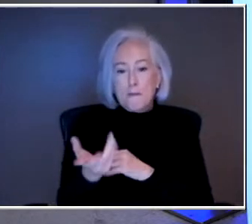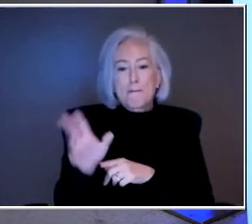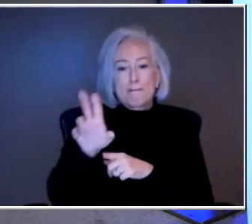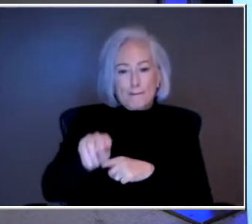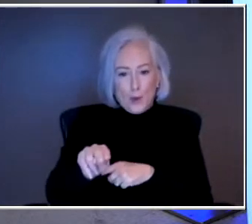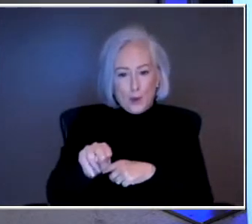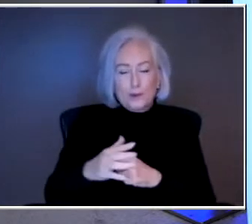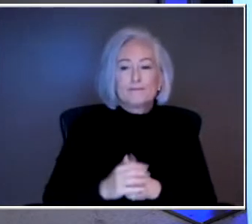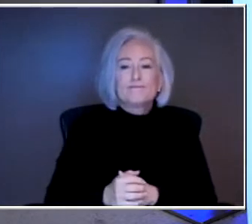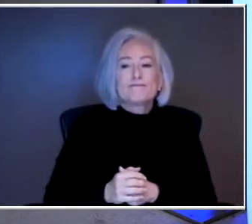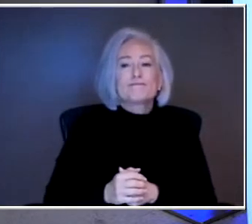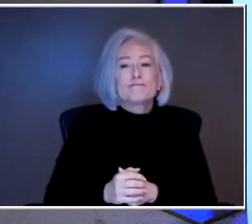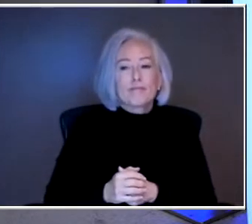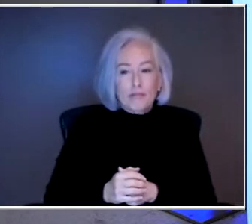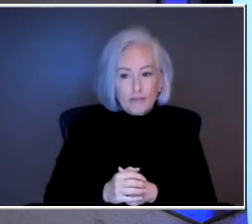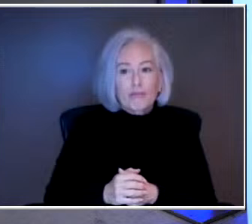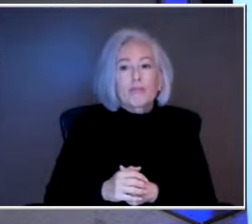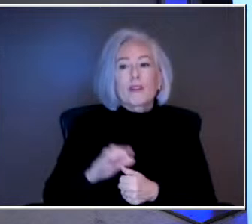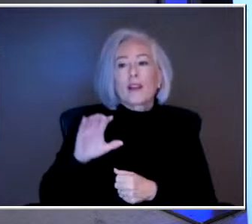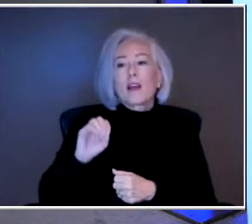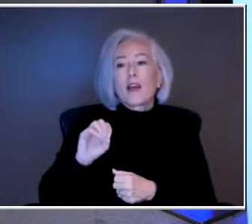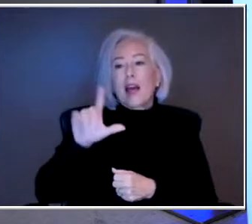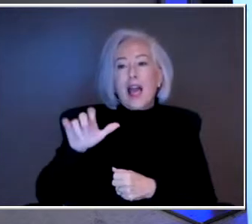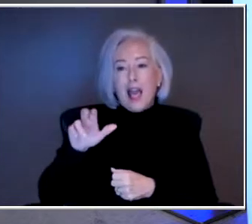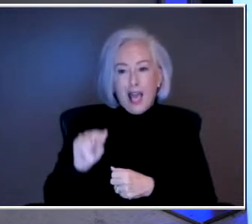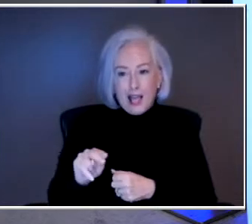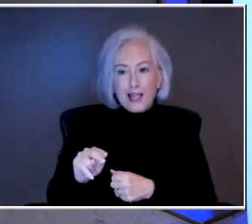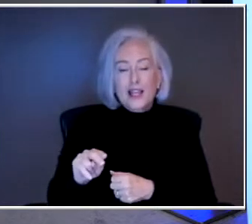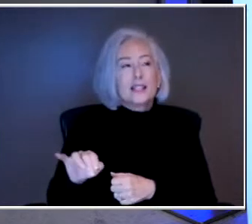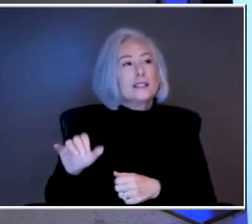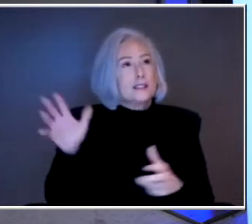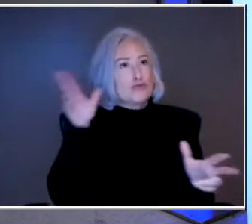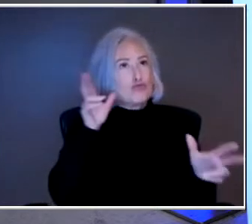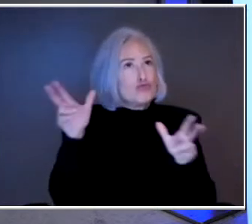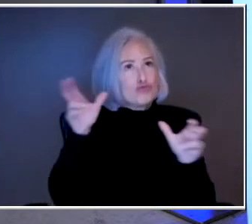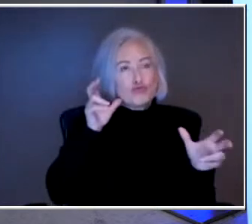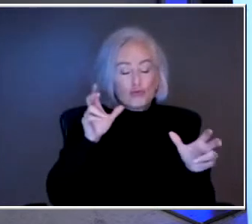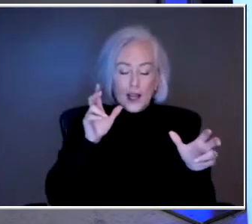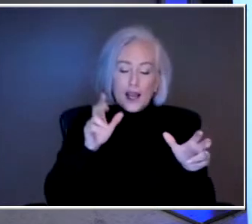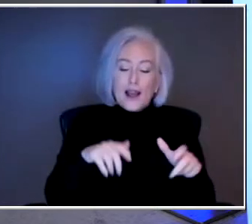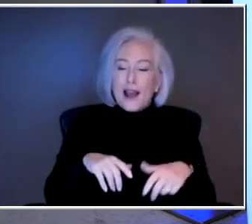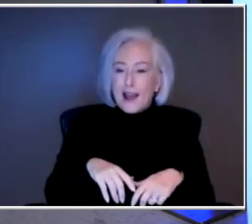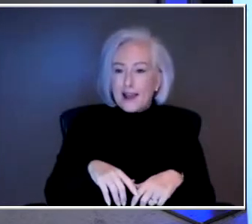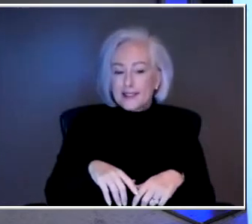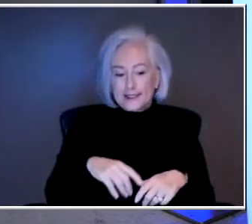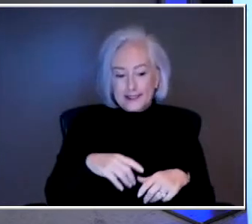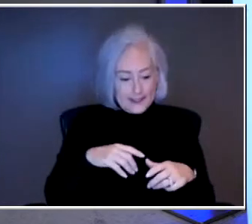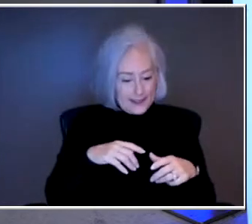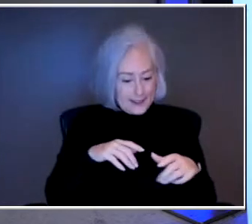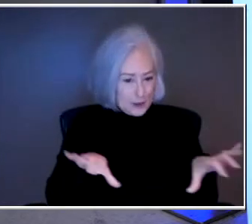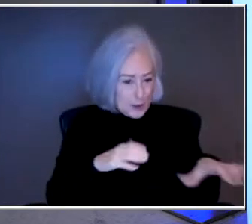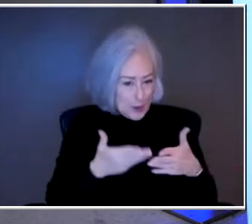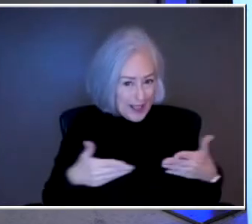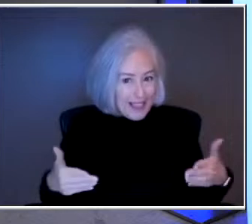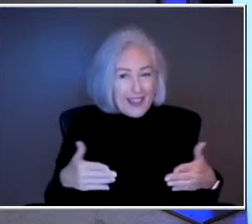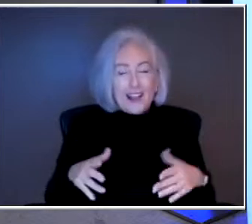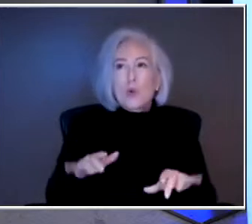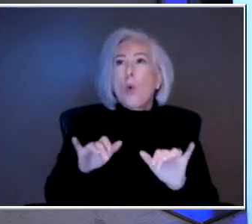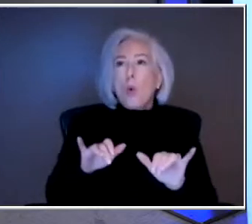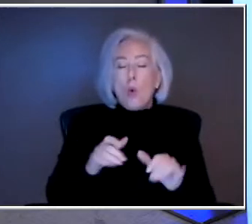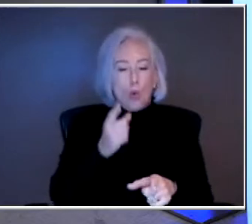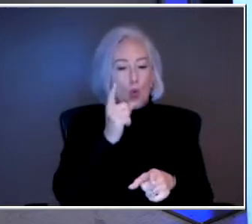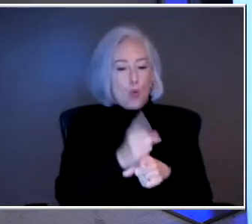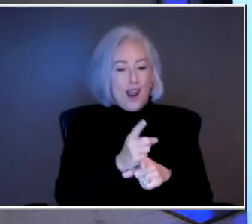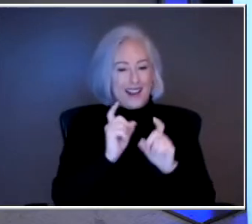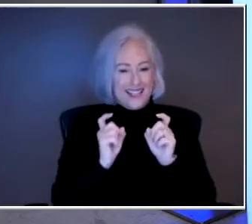and multitasking, but just heard, yes, fire extinguishers is a gift. Great idea. So if any last minute ideas, yes, the gift of